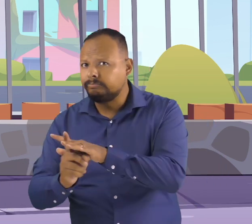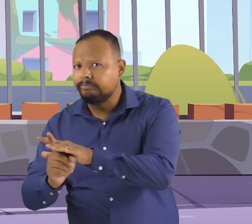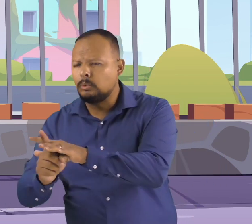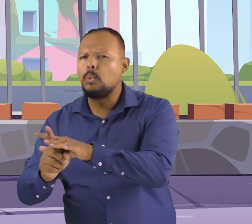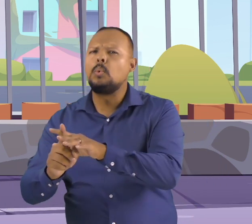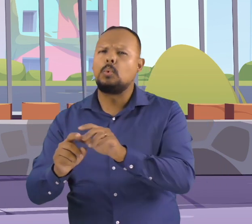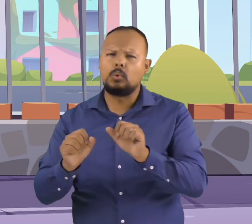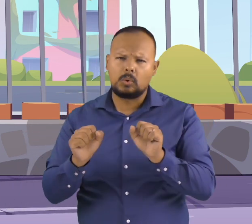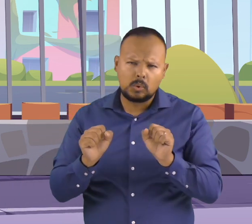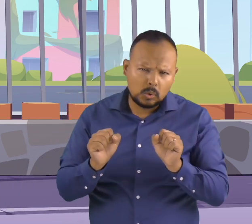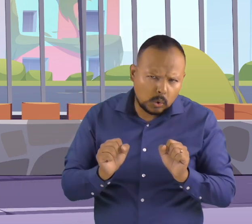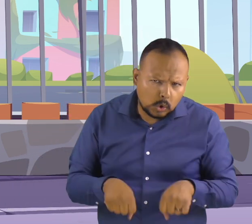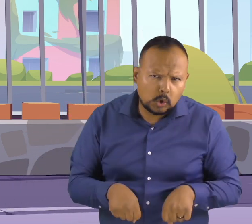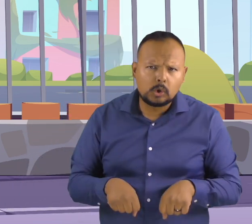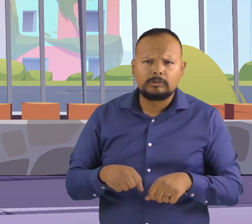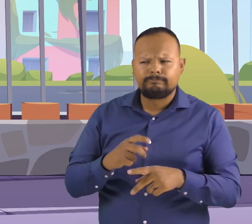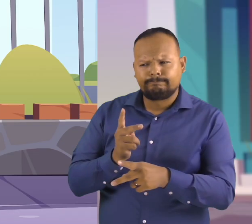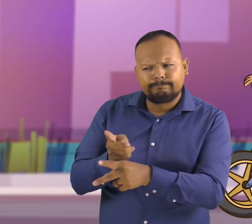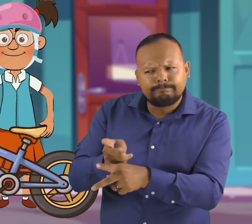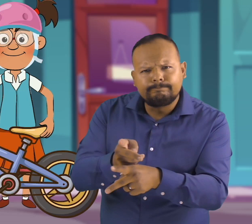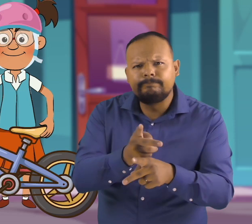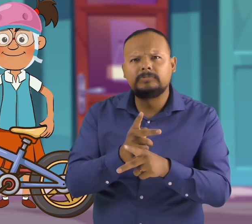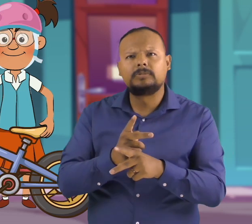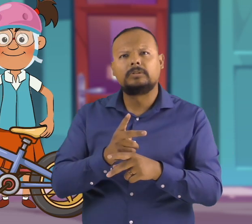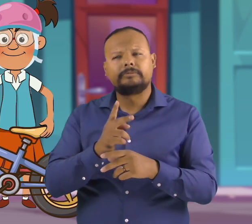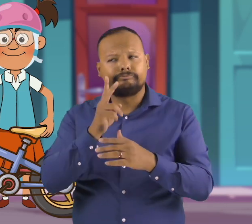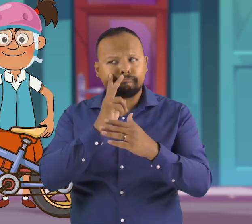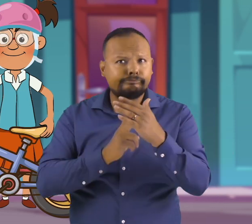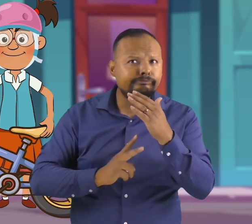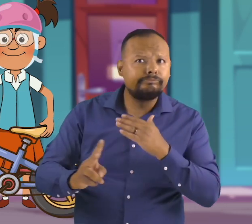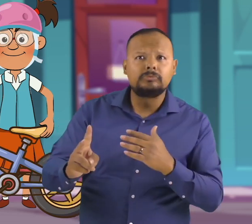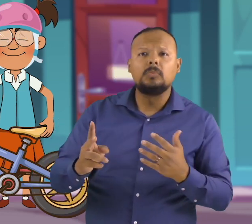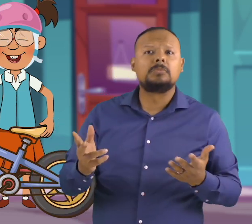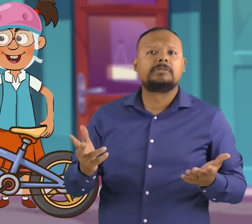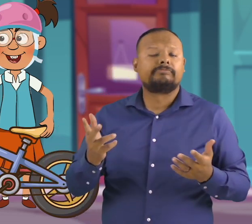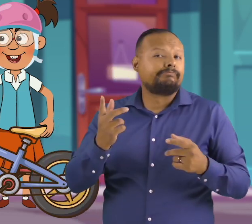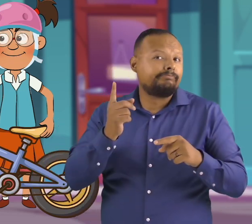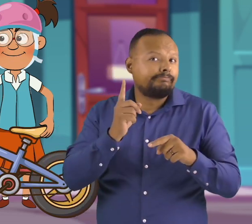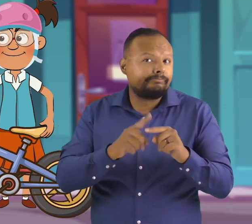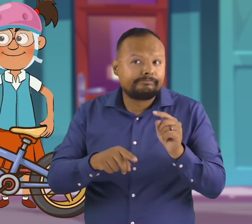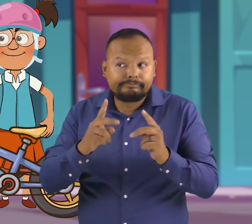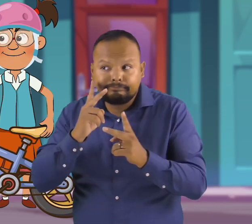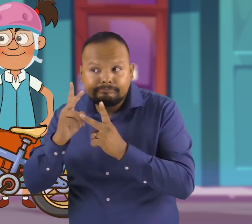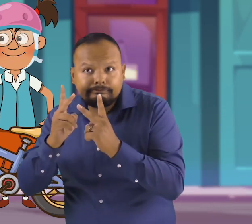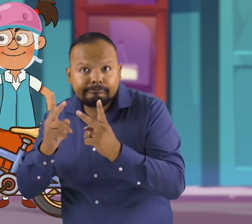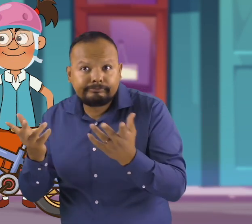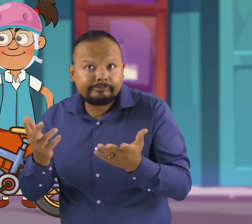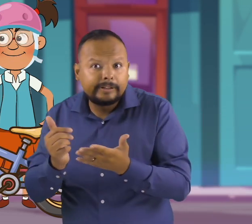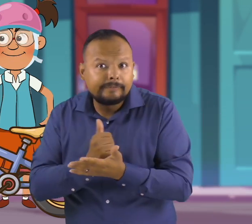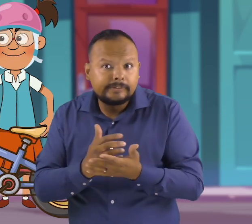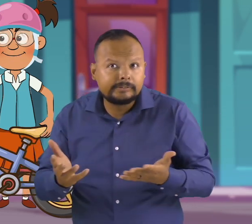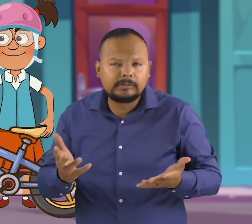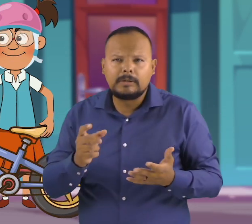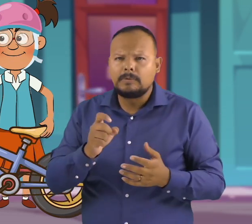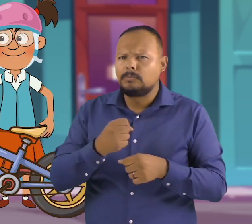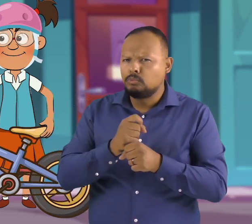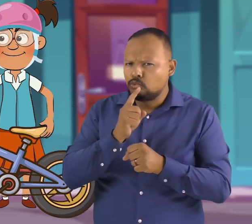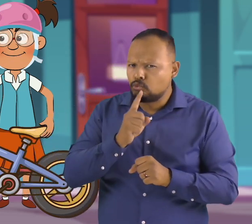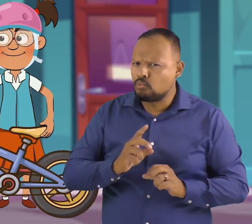sure your budget is flexible and that you save for contingencies, which are